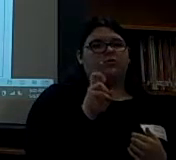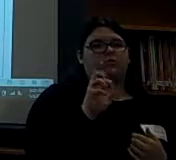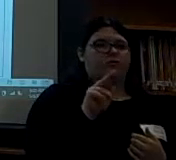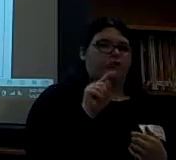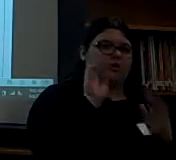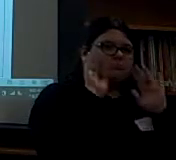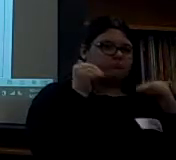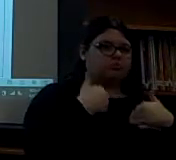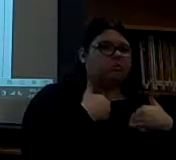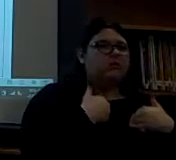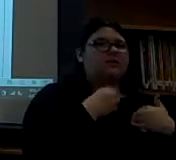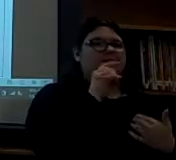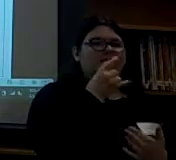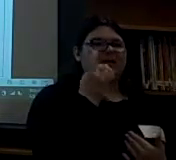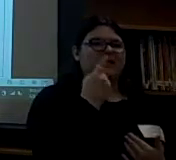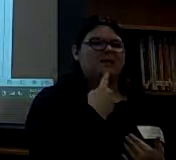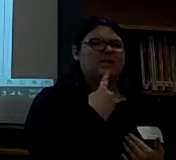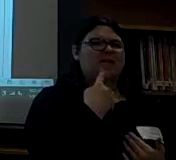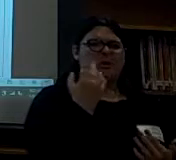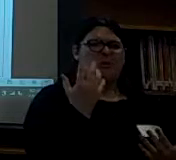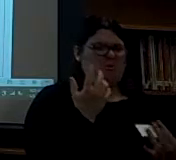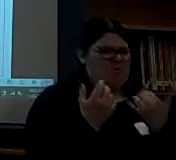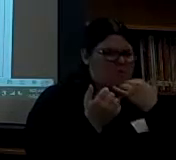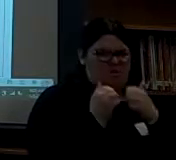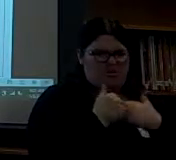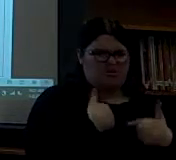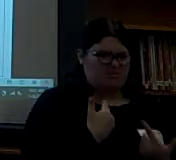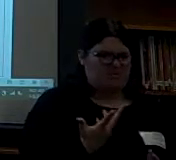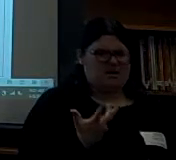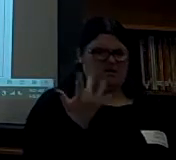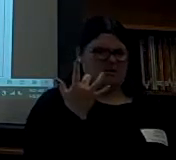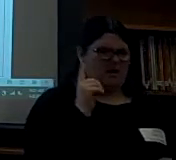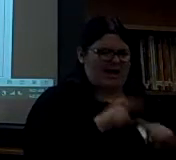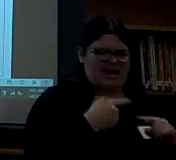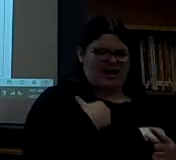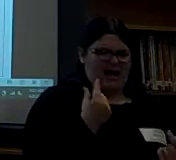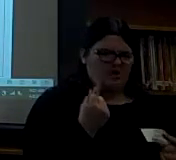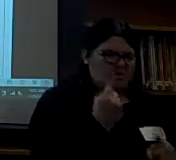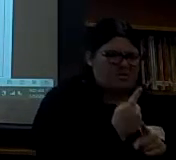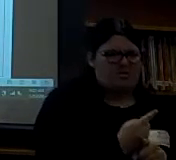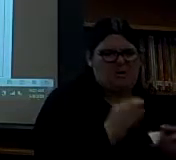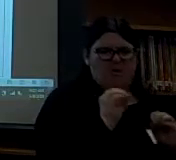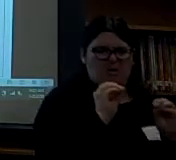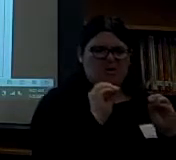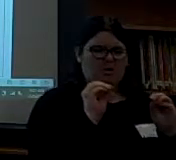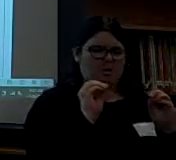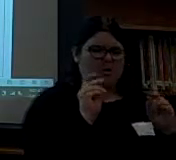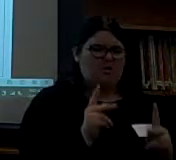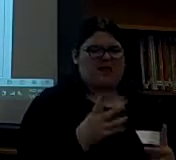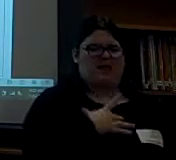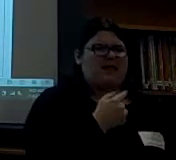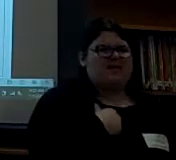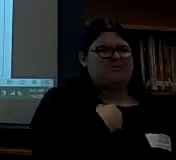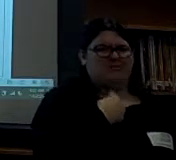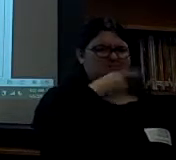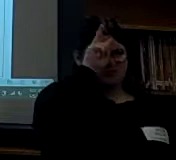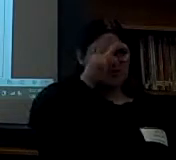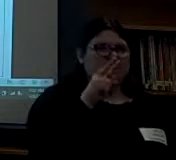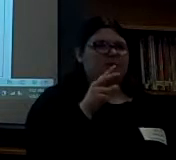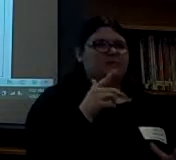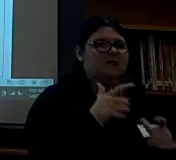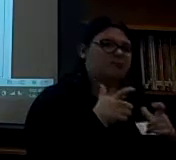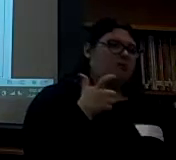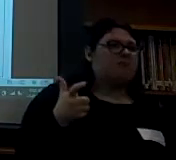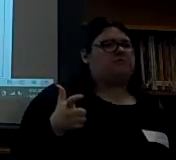say, what's wrong with me? Why can't I ever do anything right? No one likes me. I'm stupid. This is all. They have these big,